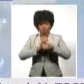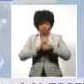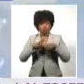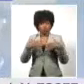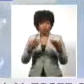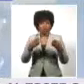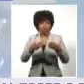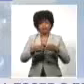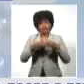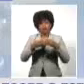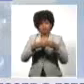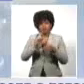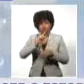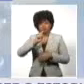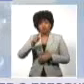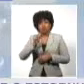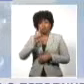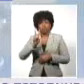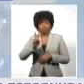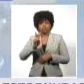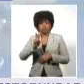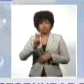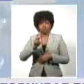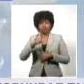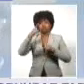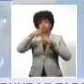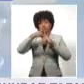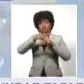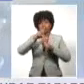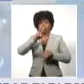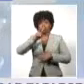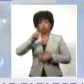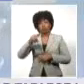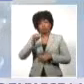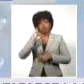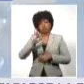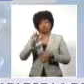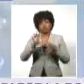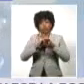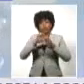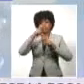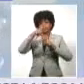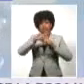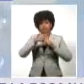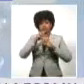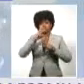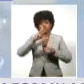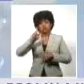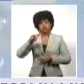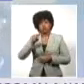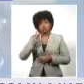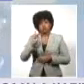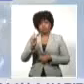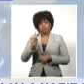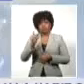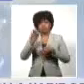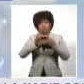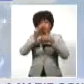Artemisa 6.6%, and Cienfuegos 5.8% per 100,000